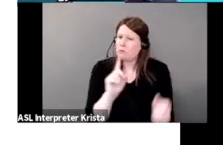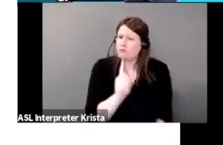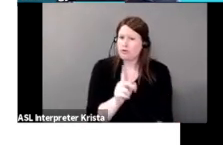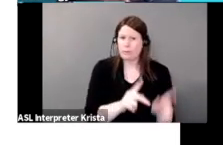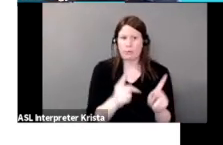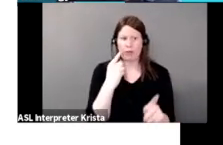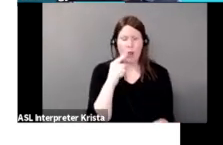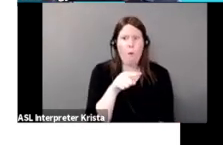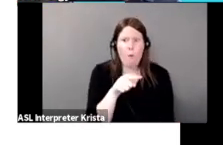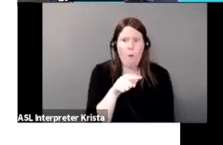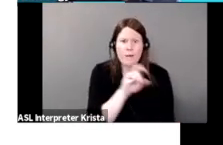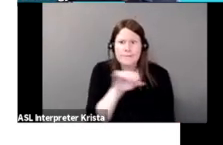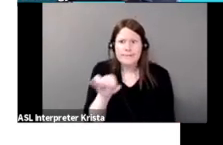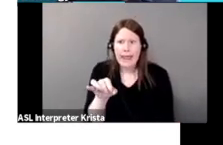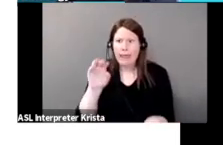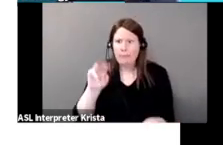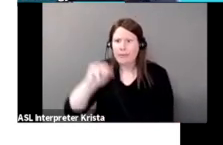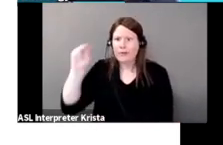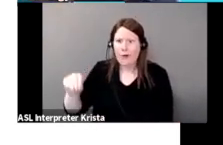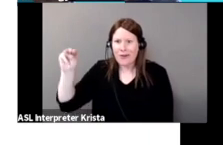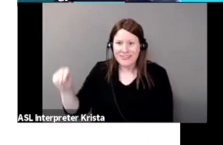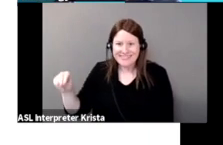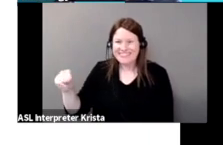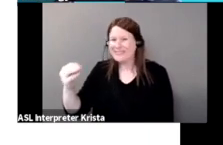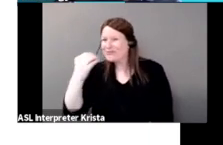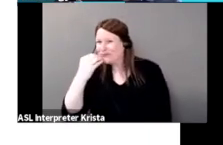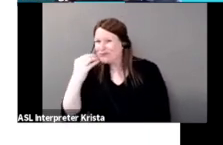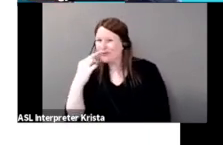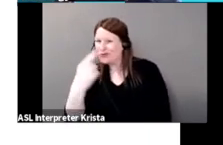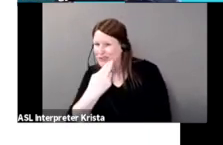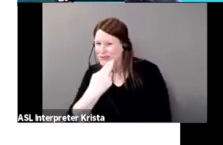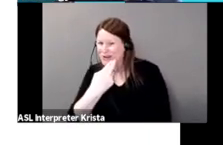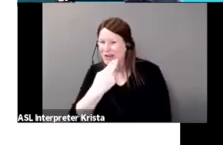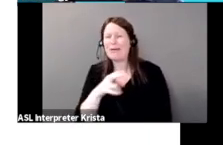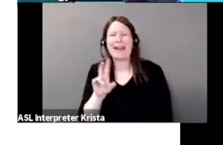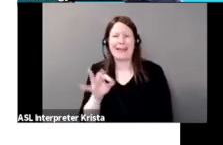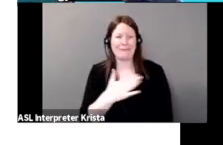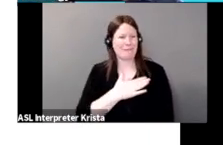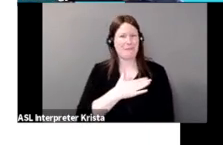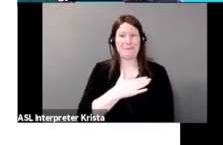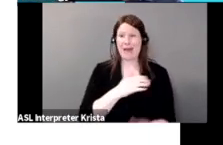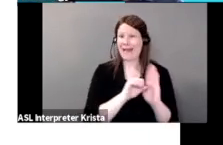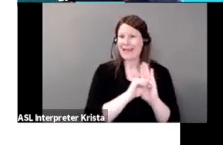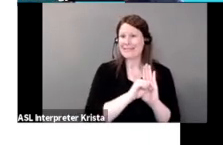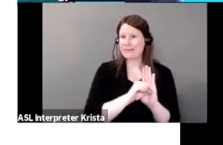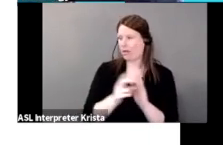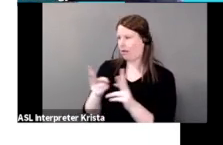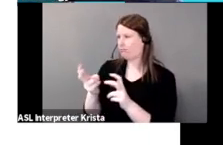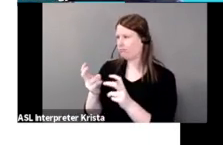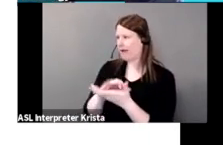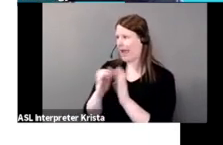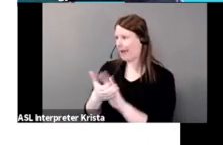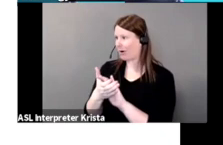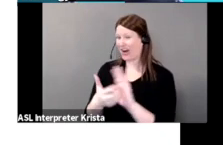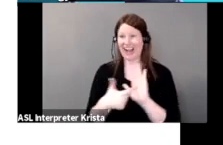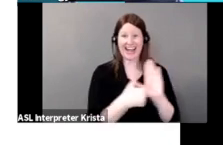to advertise with big golden arches and put a Big Mac in my grass cutting logo for some reason.